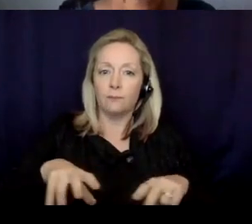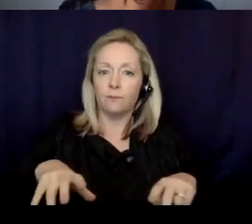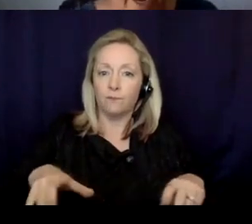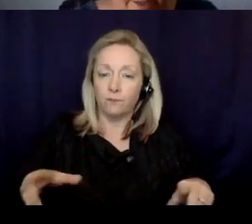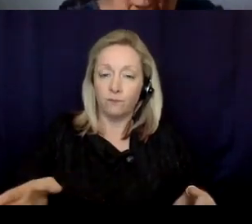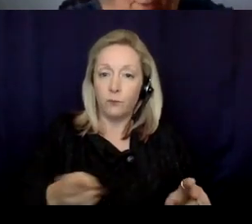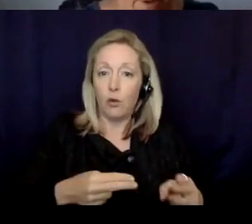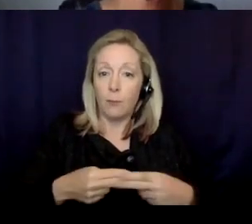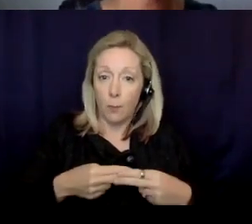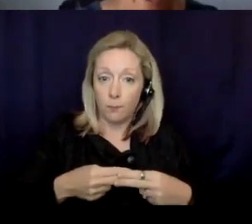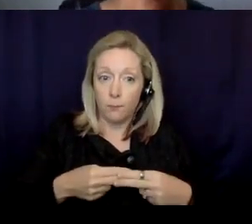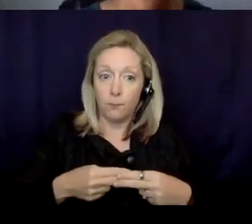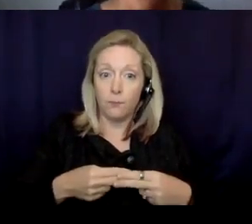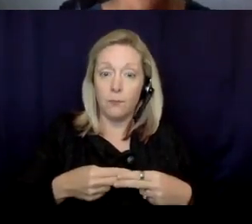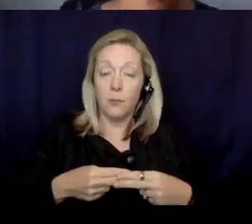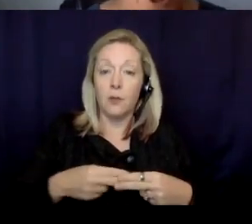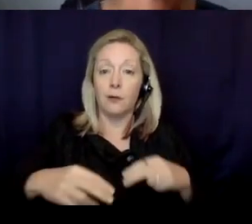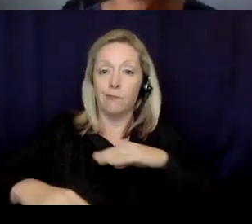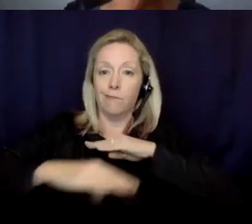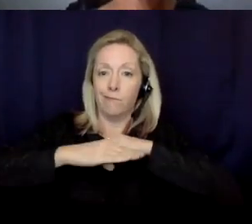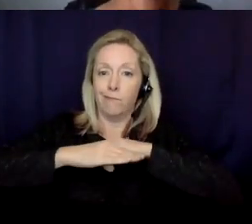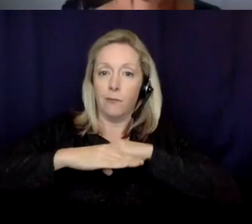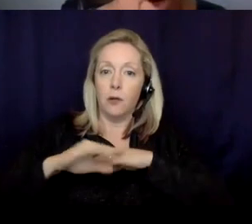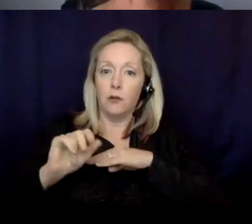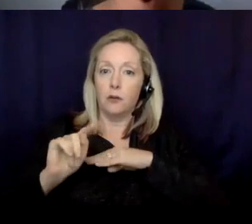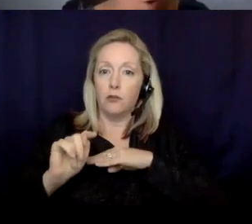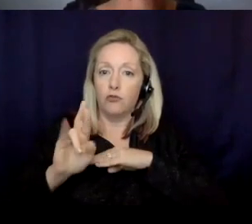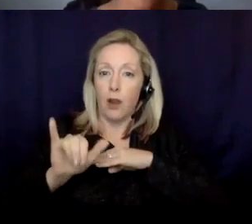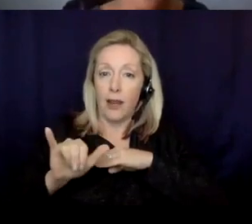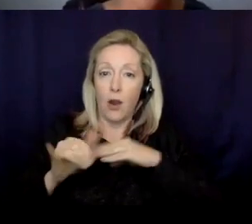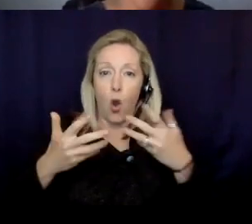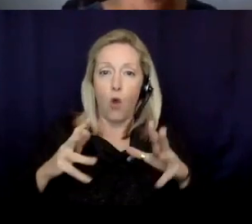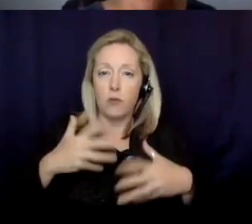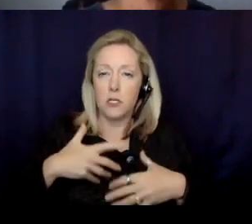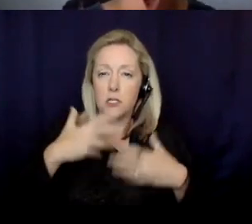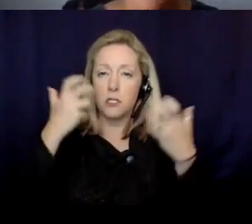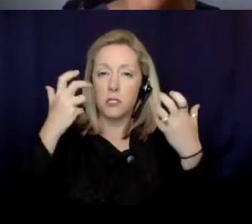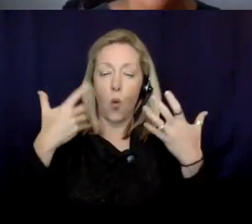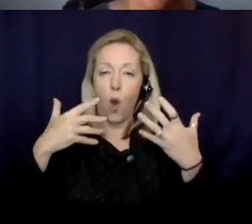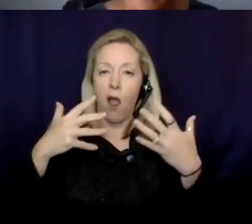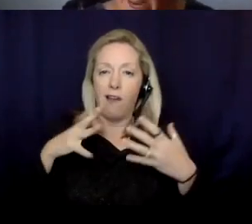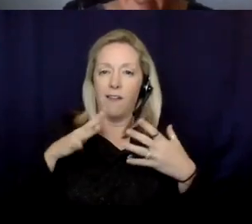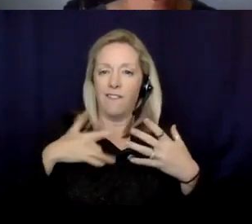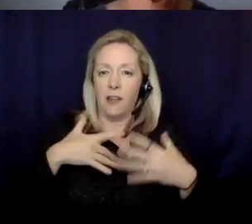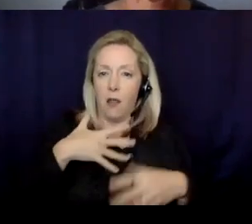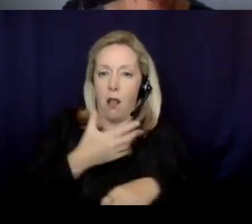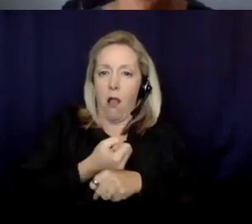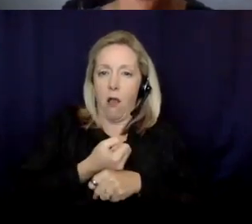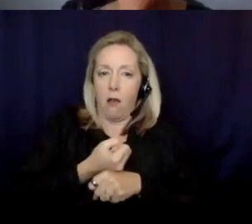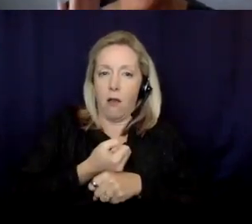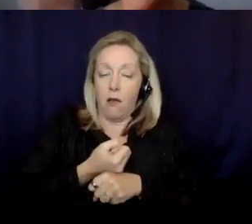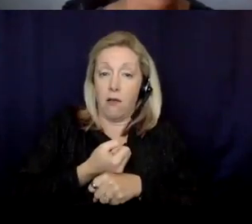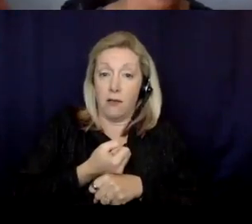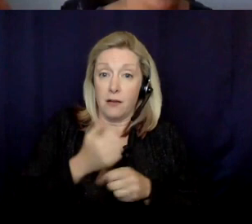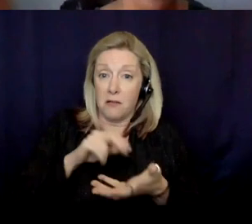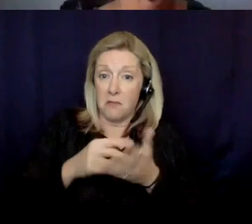in, and there's a tray on it. So she's already furious because you've got her locked in. And so she's